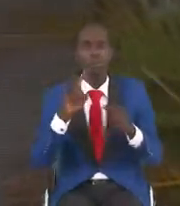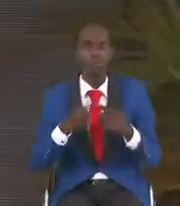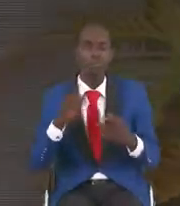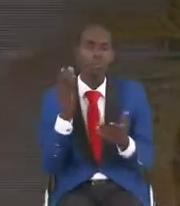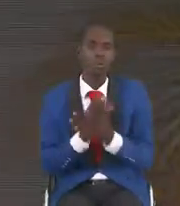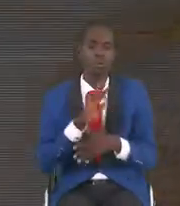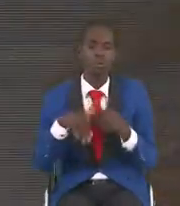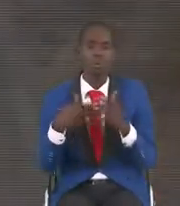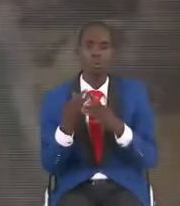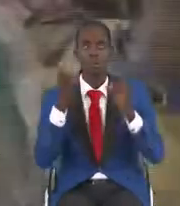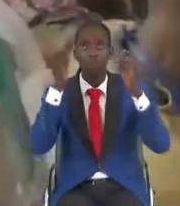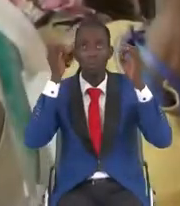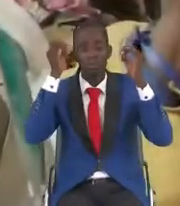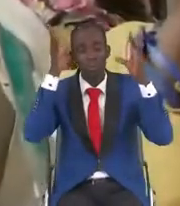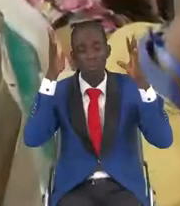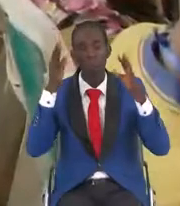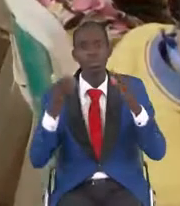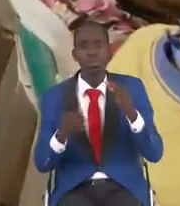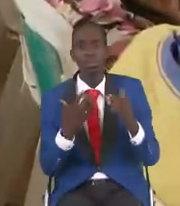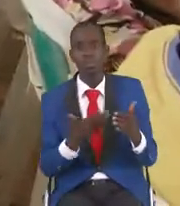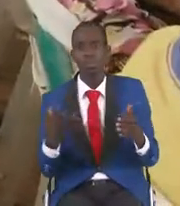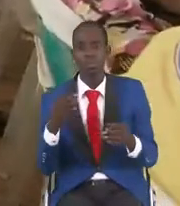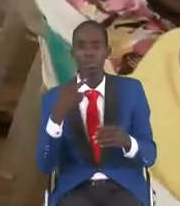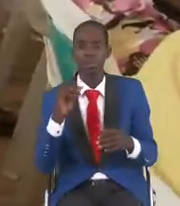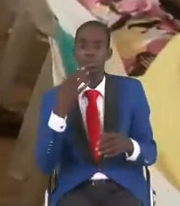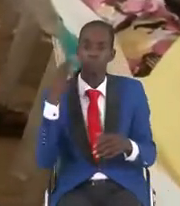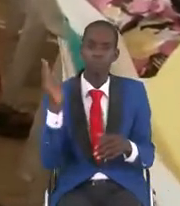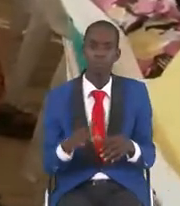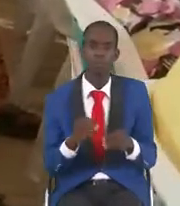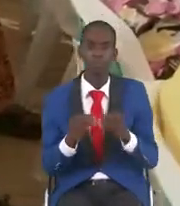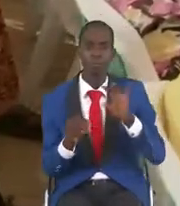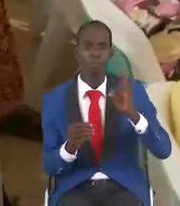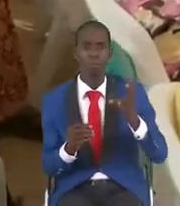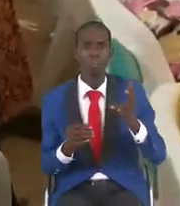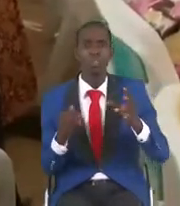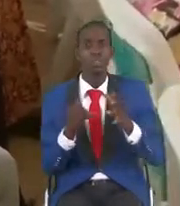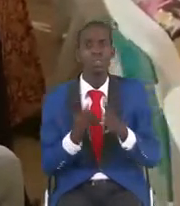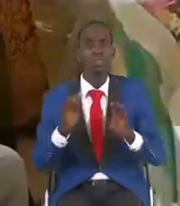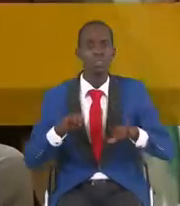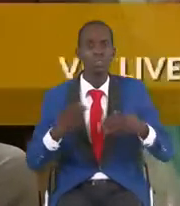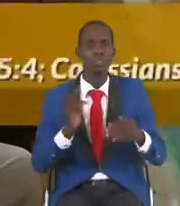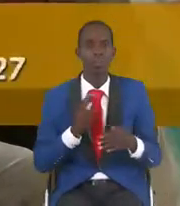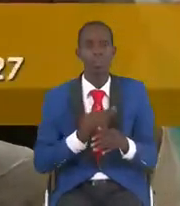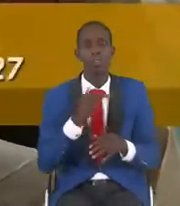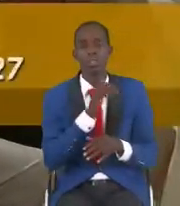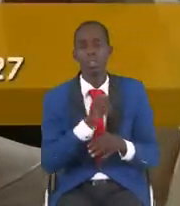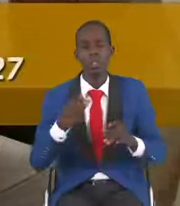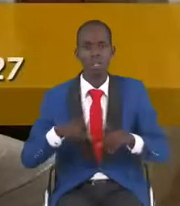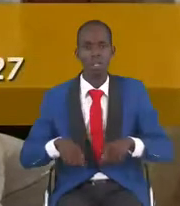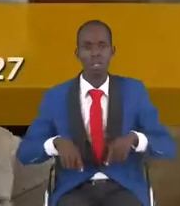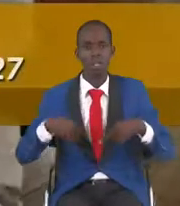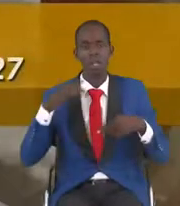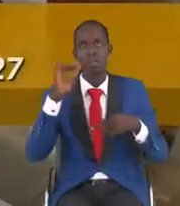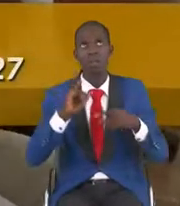darts of the wicked. Number seven, it gives us a lively hope. A lively hope. It tells us in